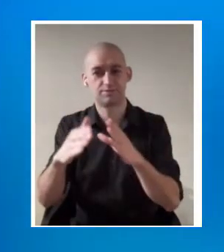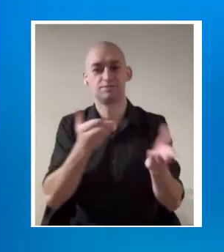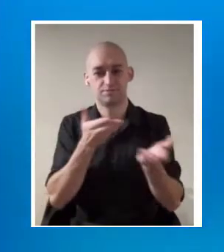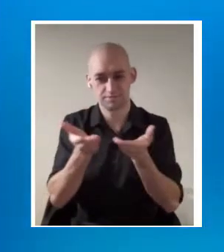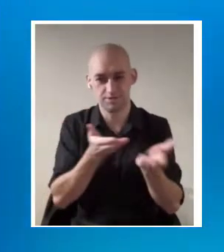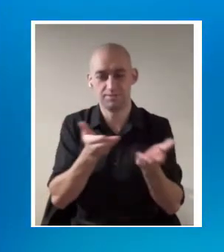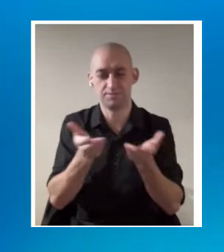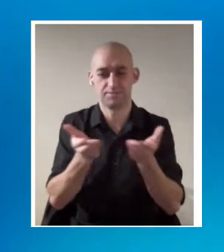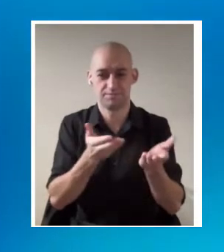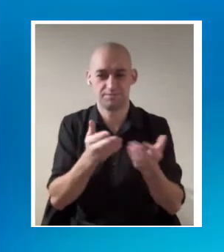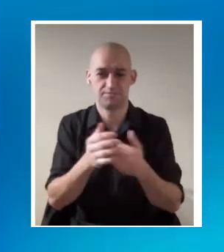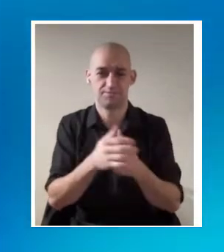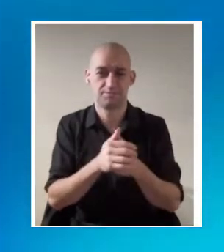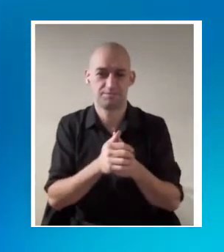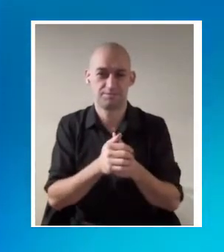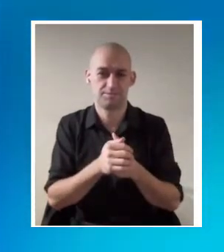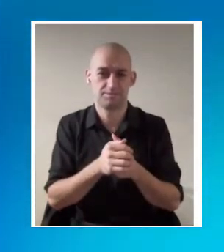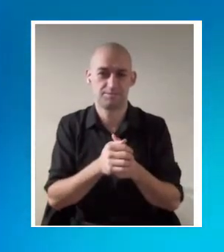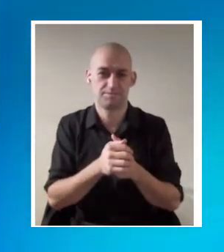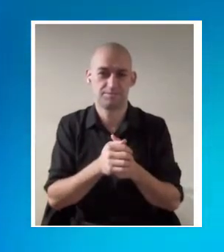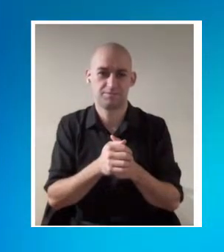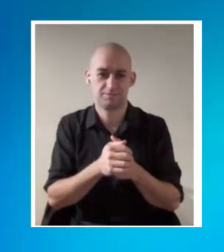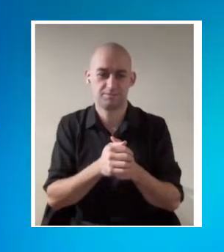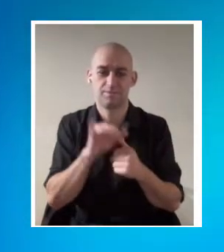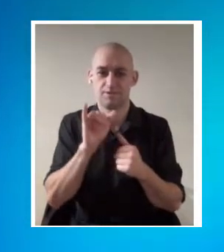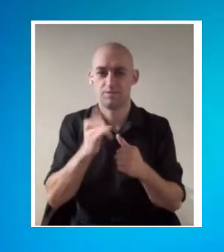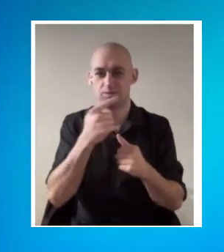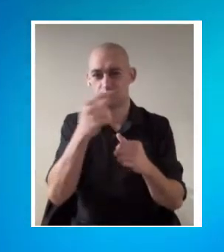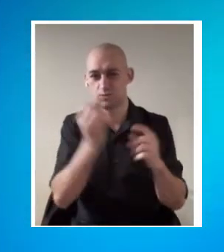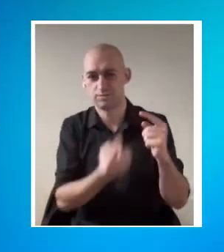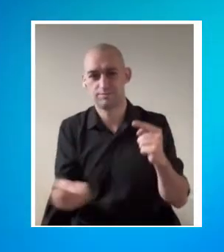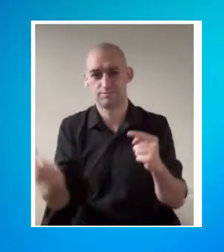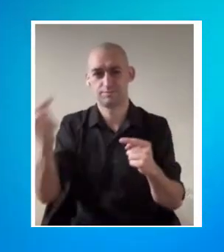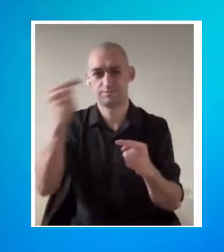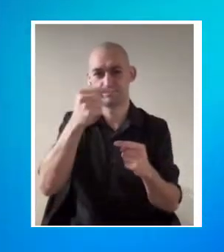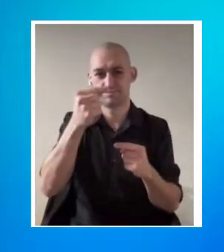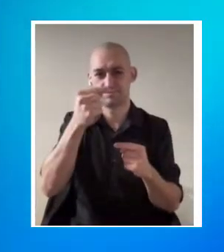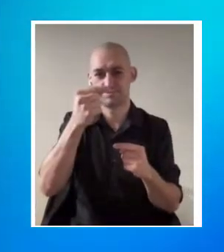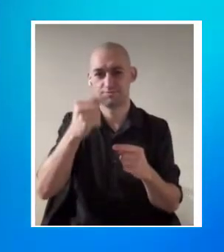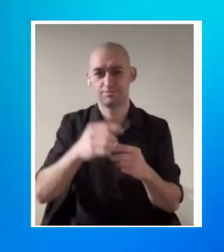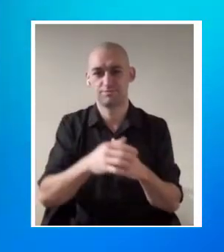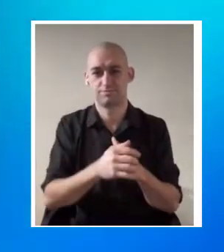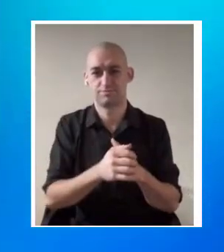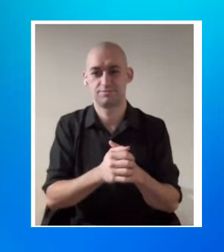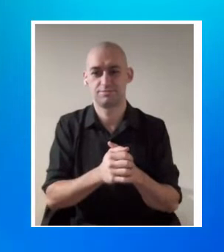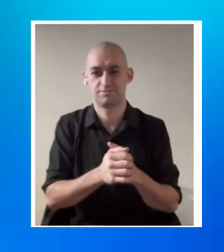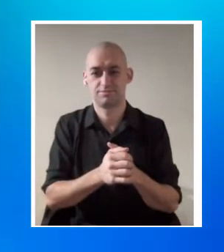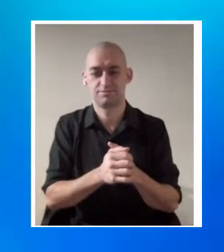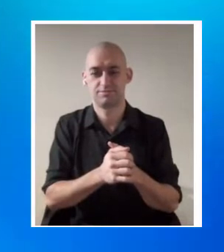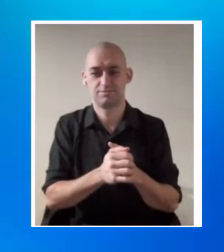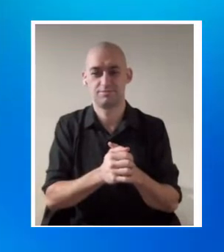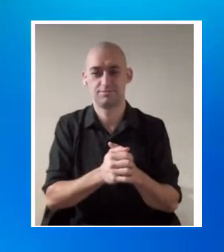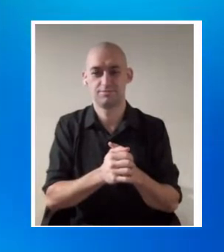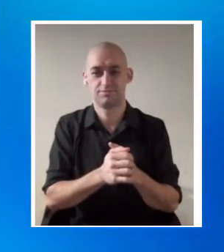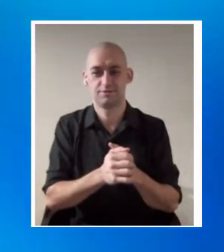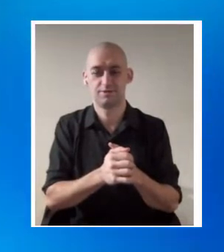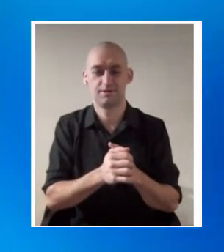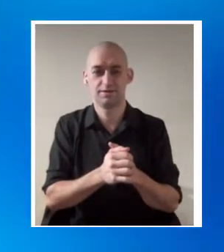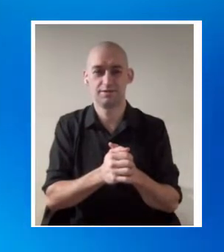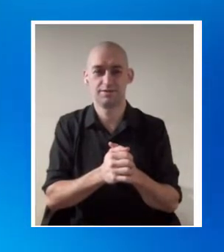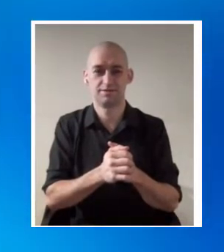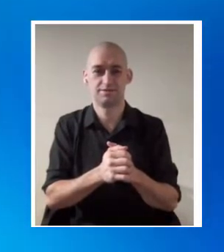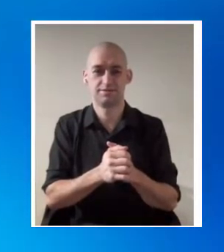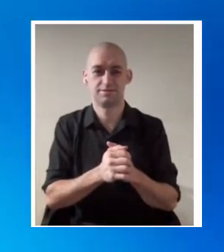Question, please. I want to go back up to those two questions. I need to be clear. Are there one question or